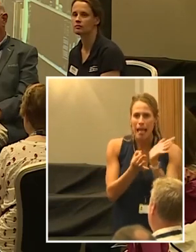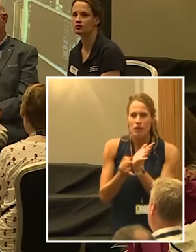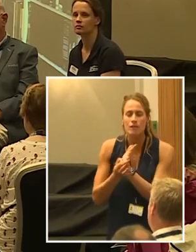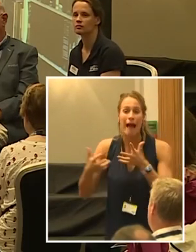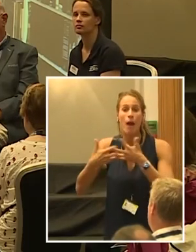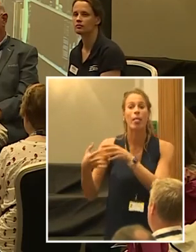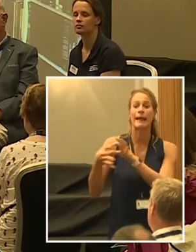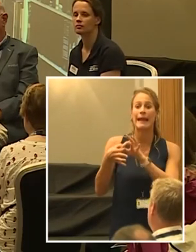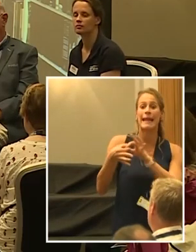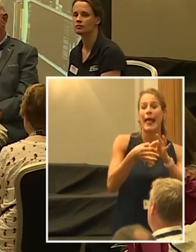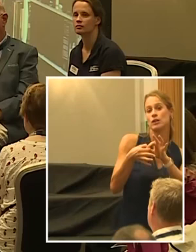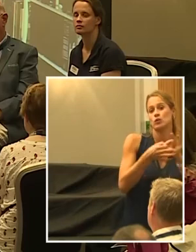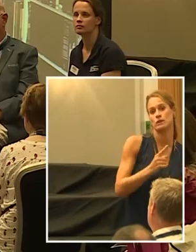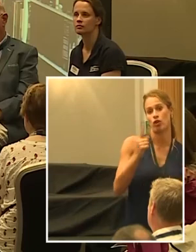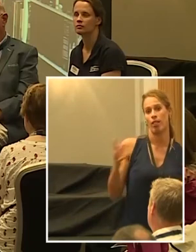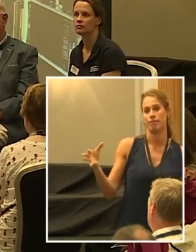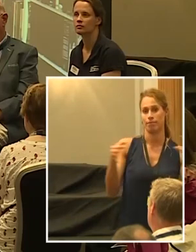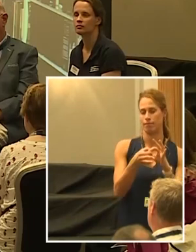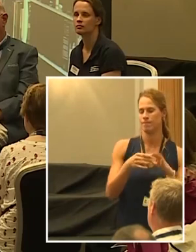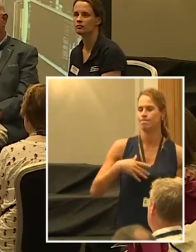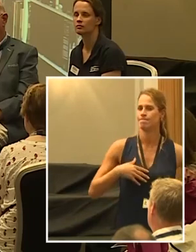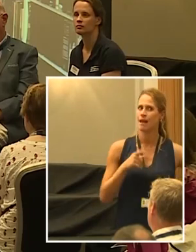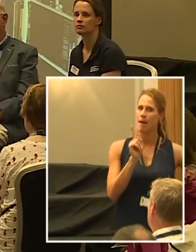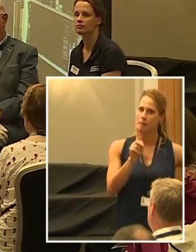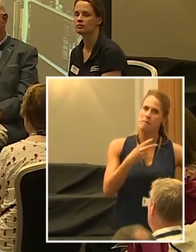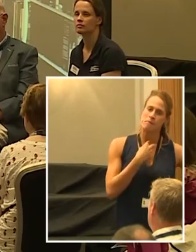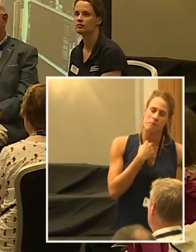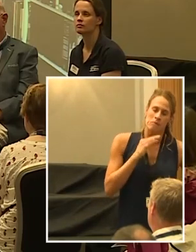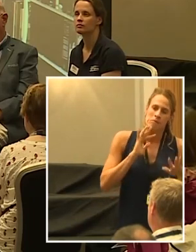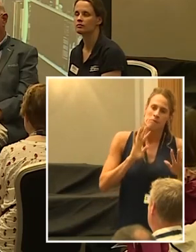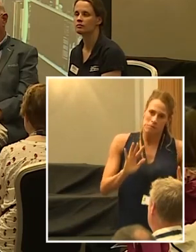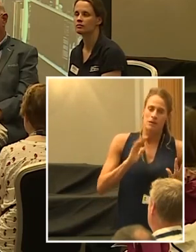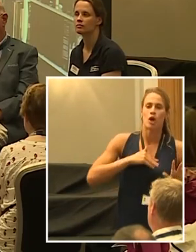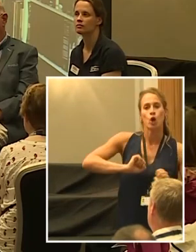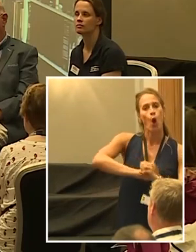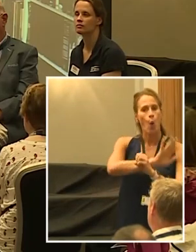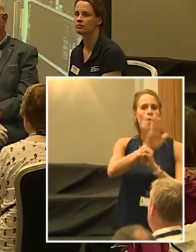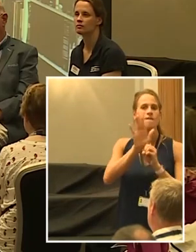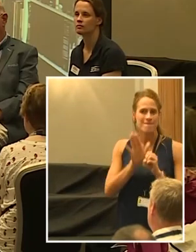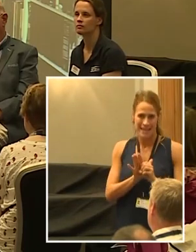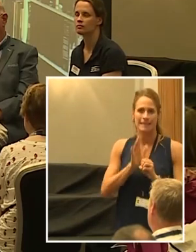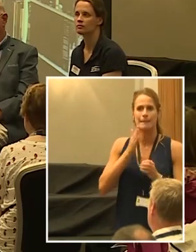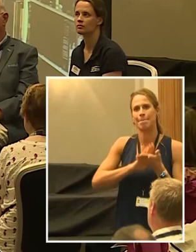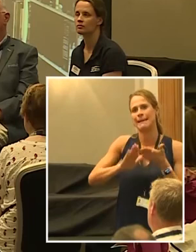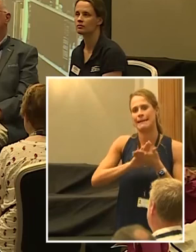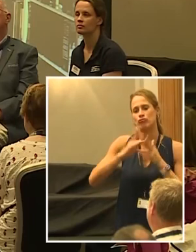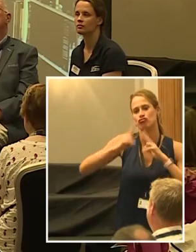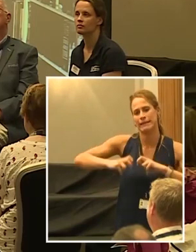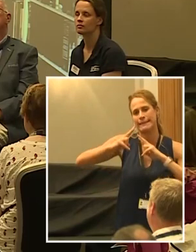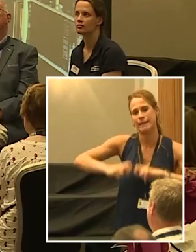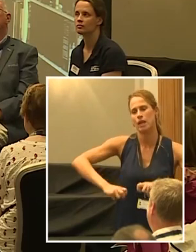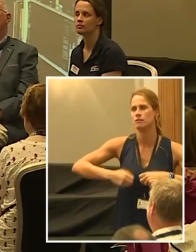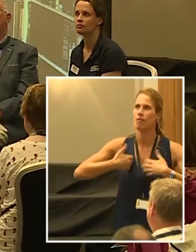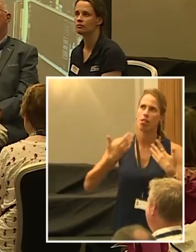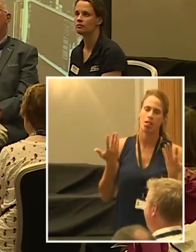connections. I have to say that COVID interfered with some of the research work going on